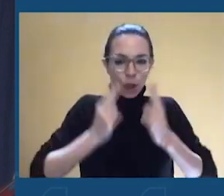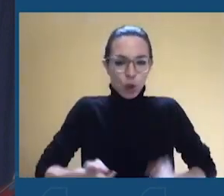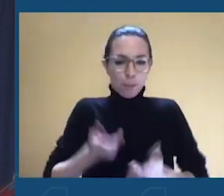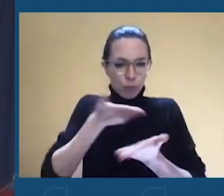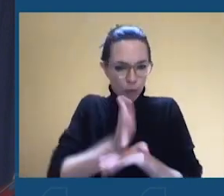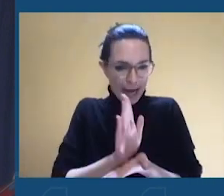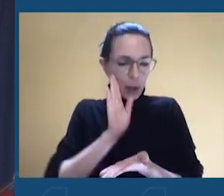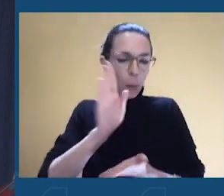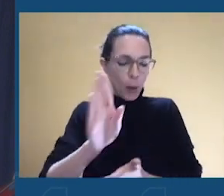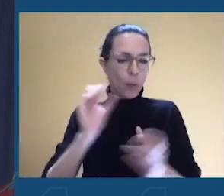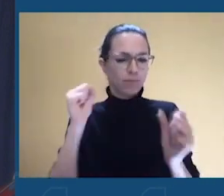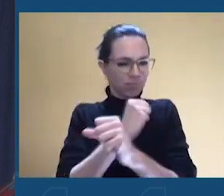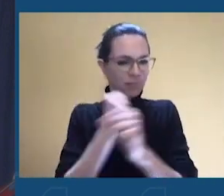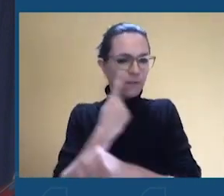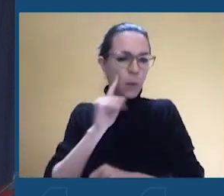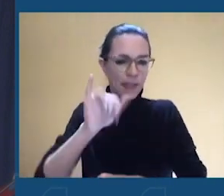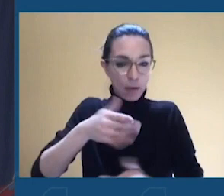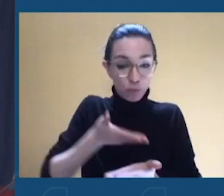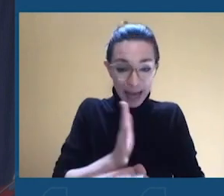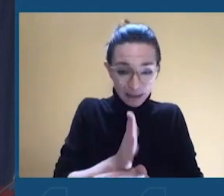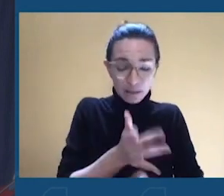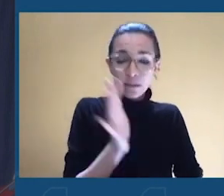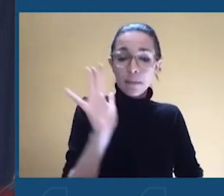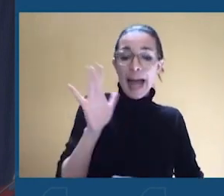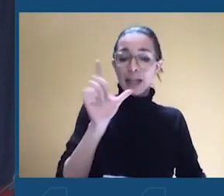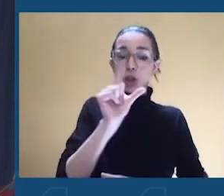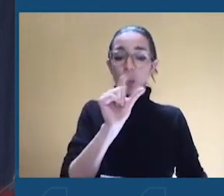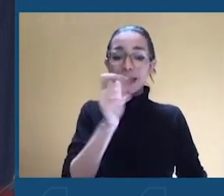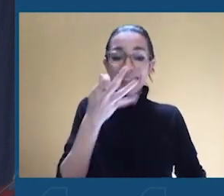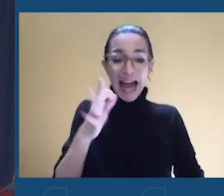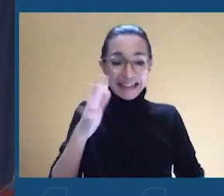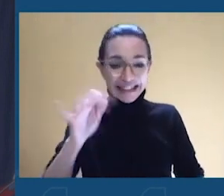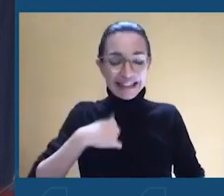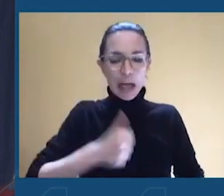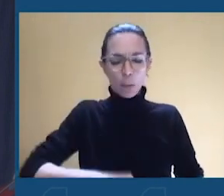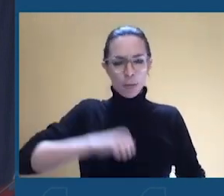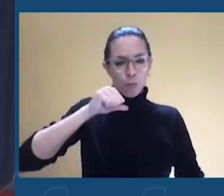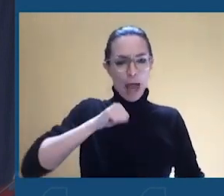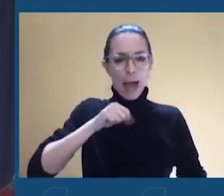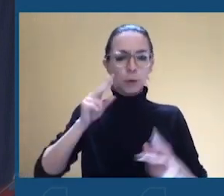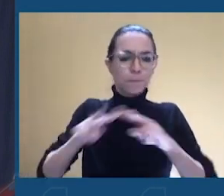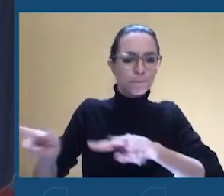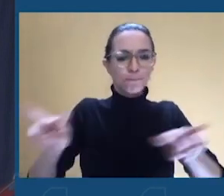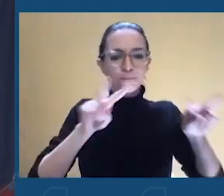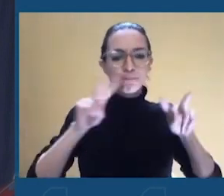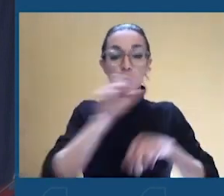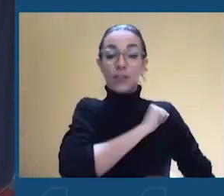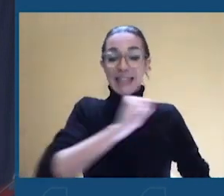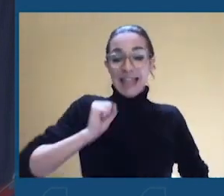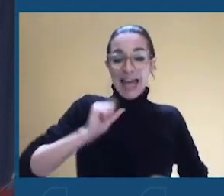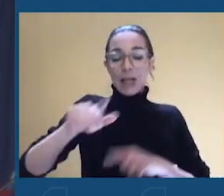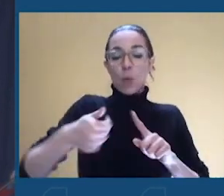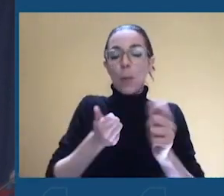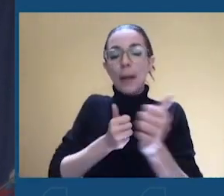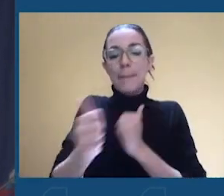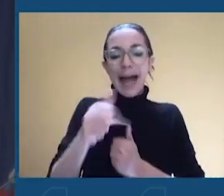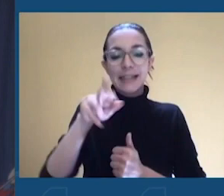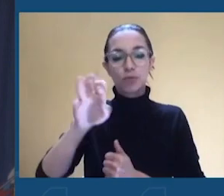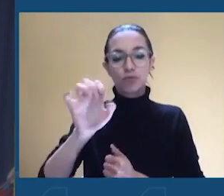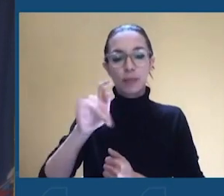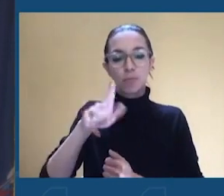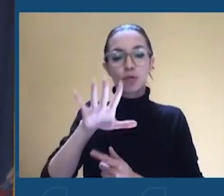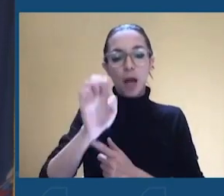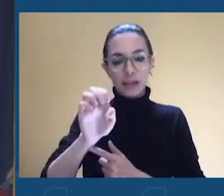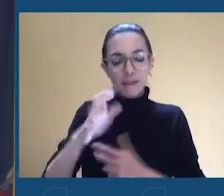right. Back in 2019, I was proud to preside over the Senate when we passed the Reproductive Health Act. And